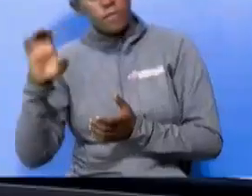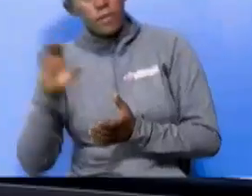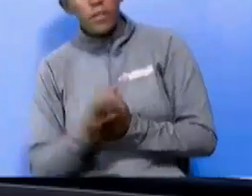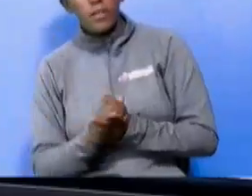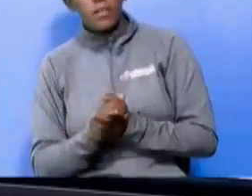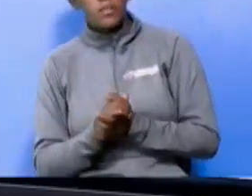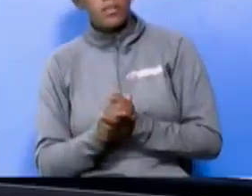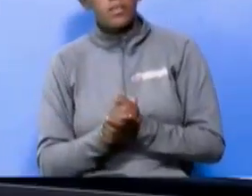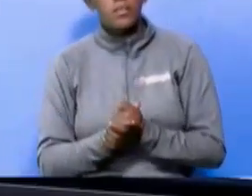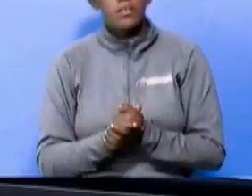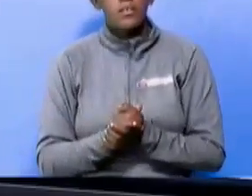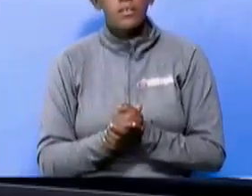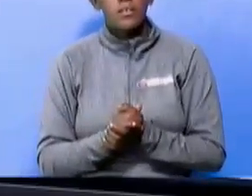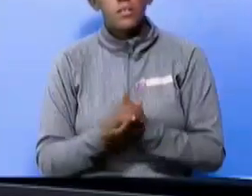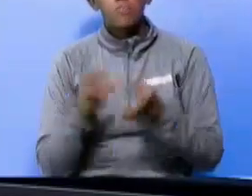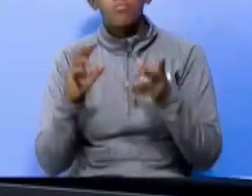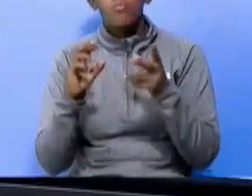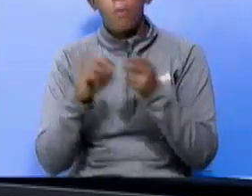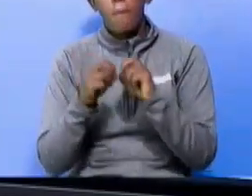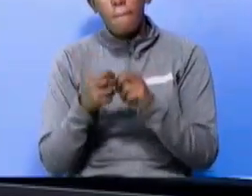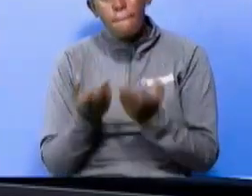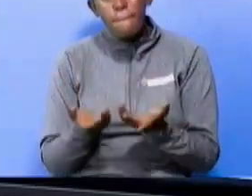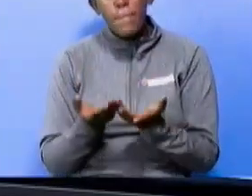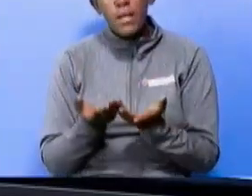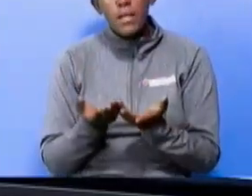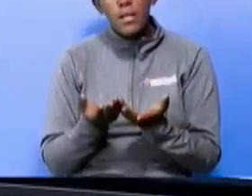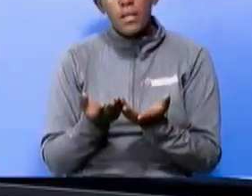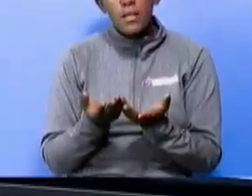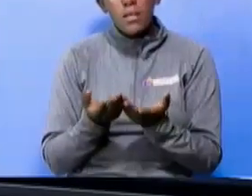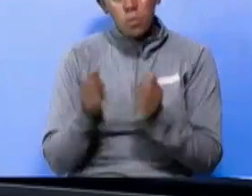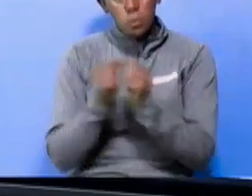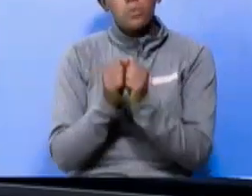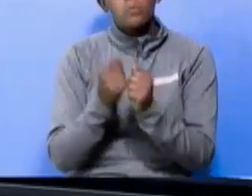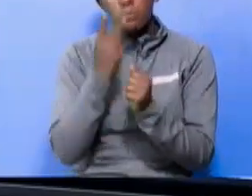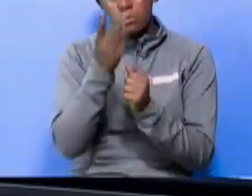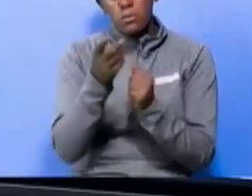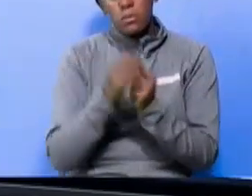I thought about the problem. We'll solve it together.